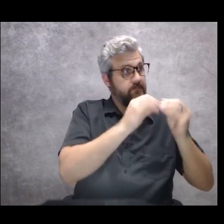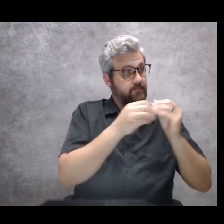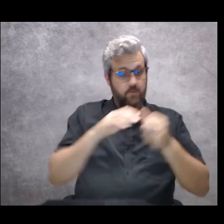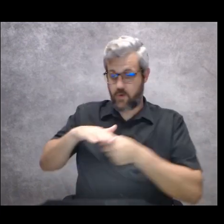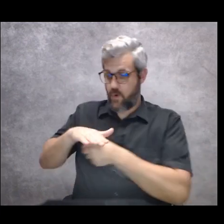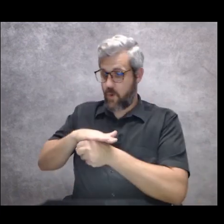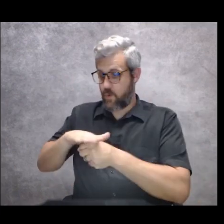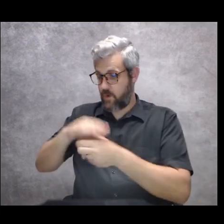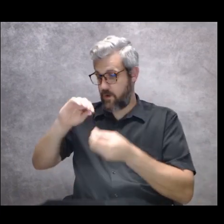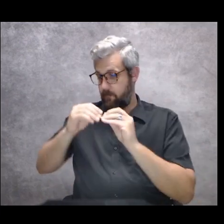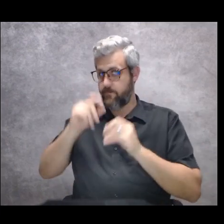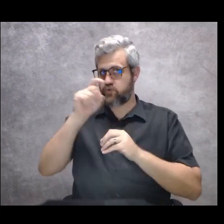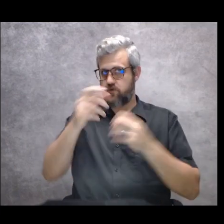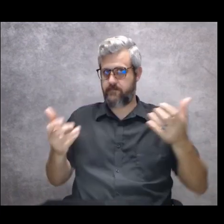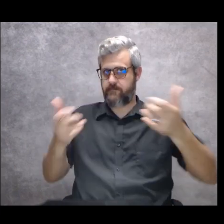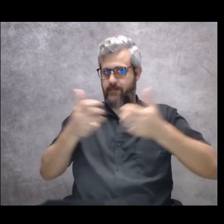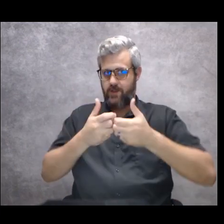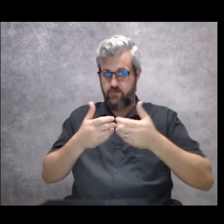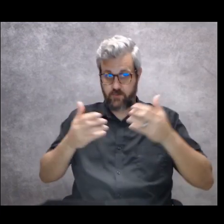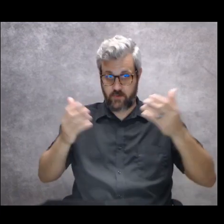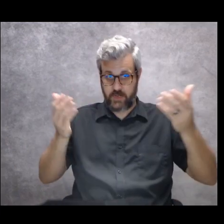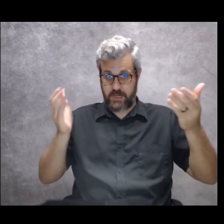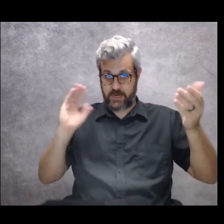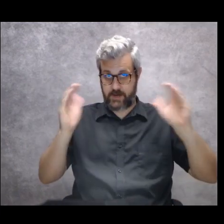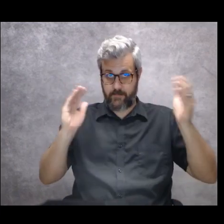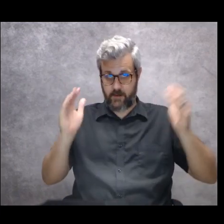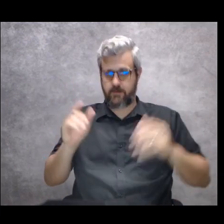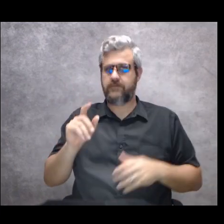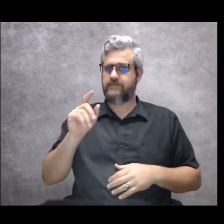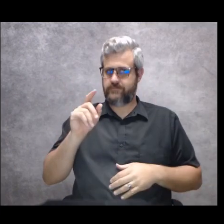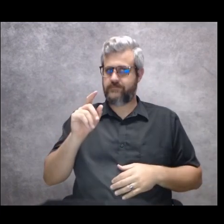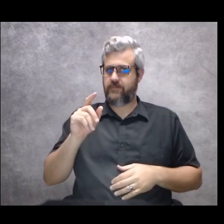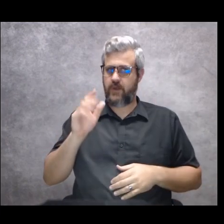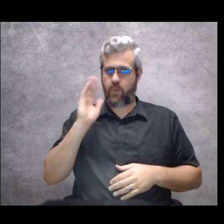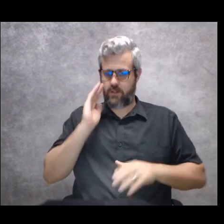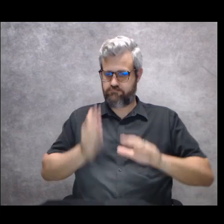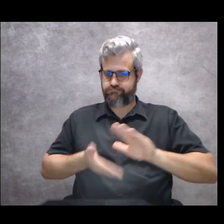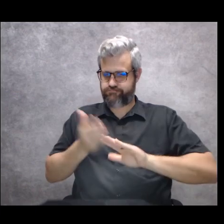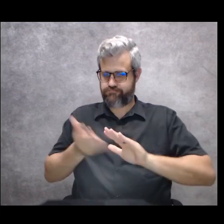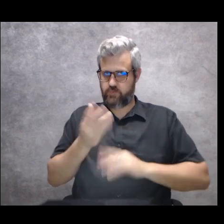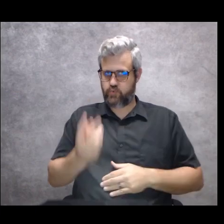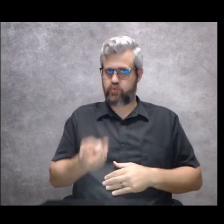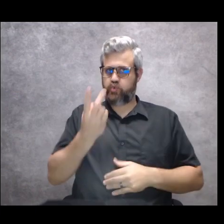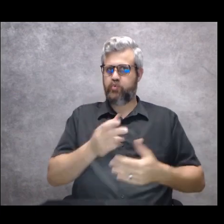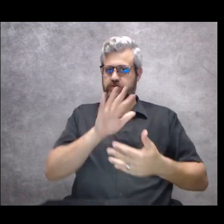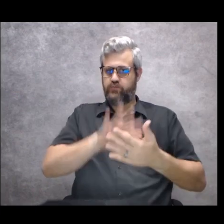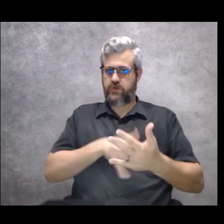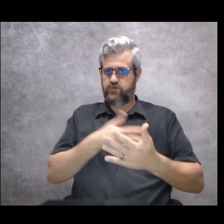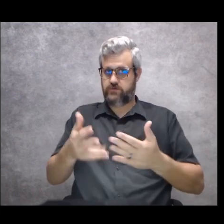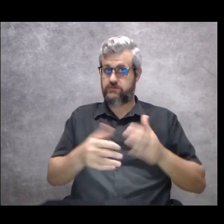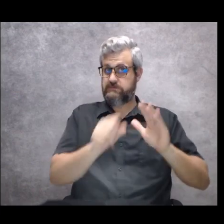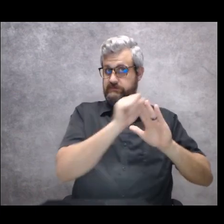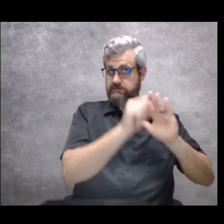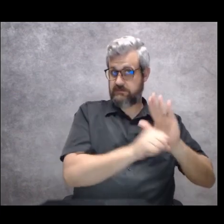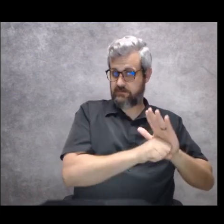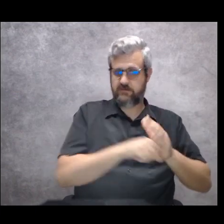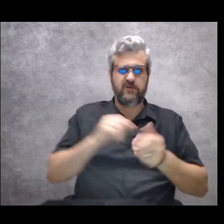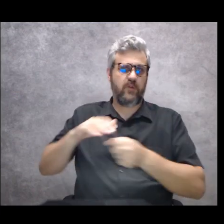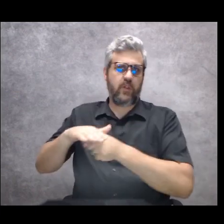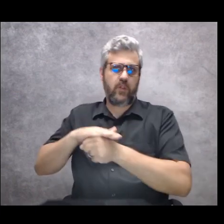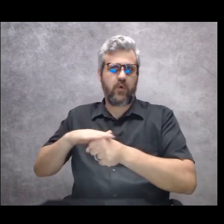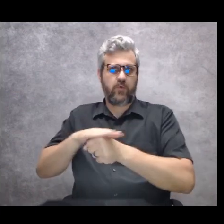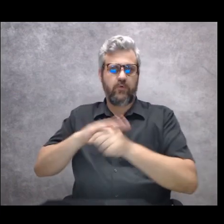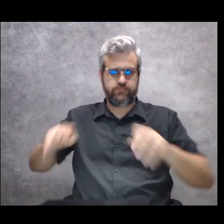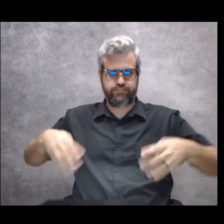to be compared, two spreadsheets will be generated, one for state data and one for local data.